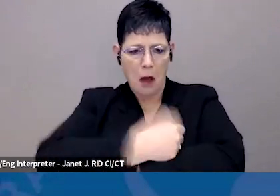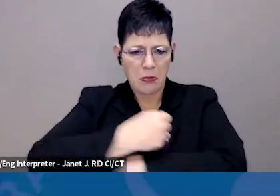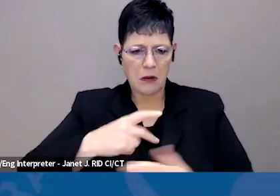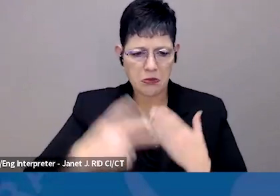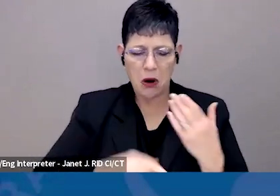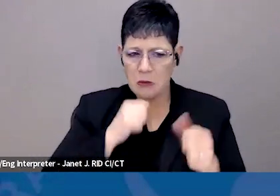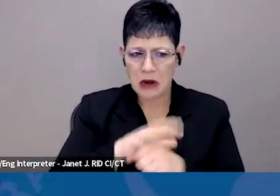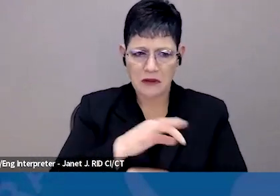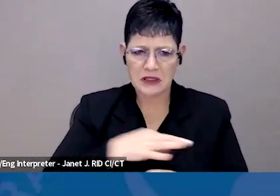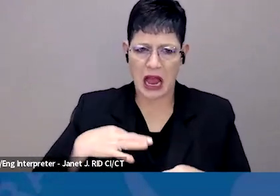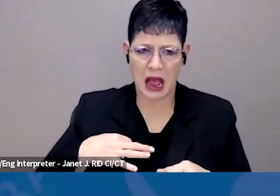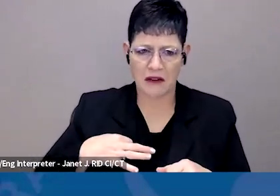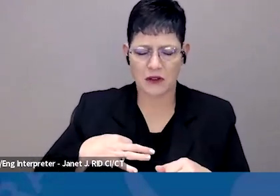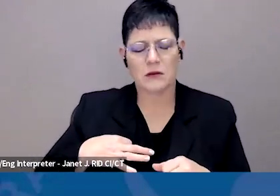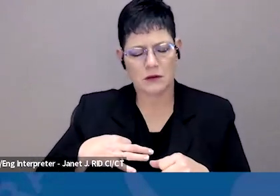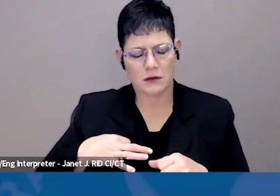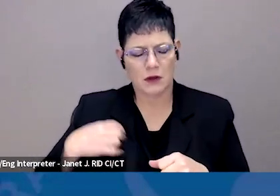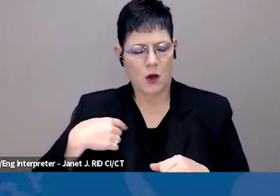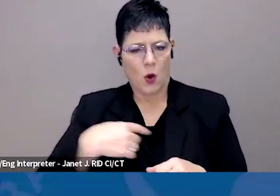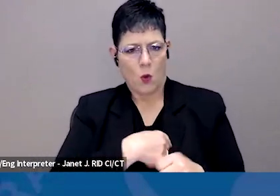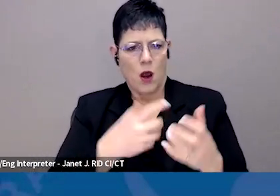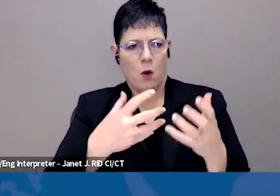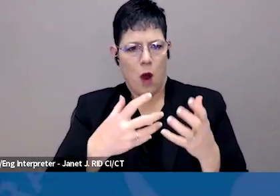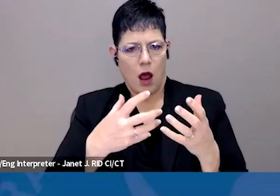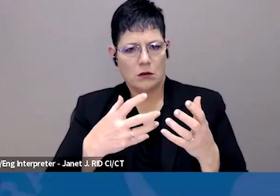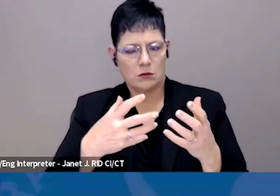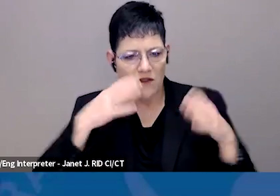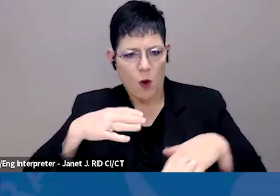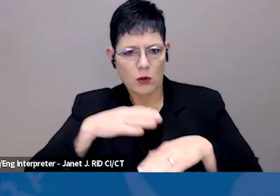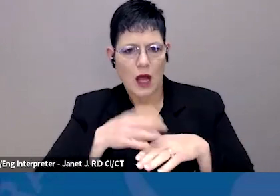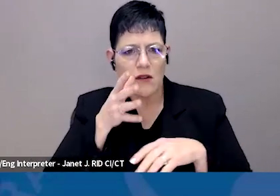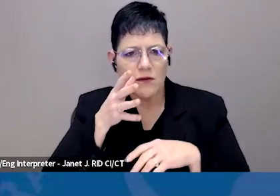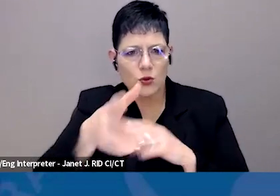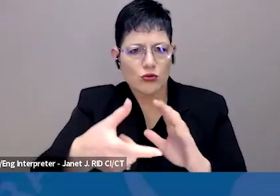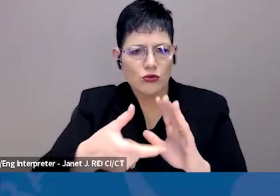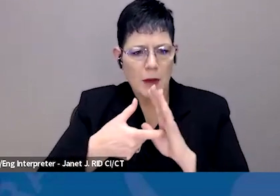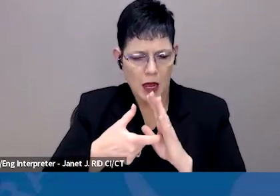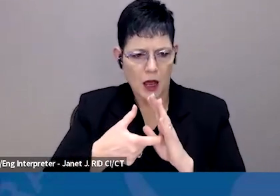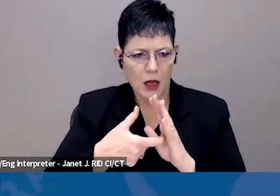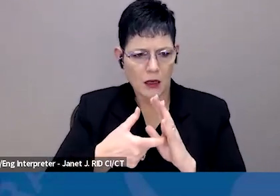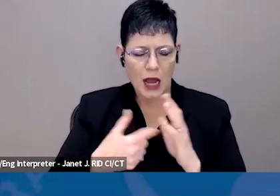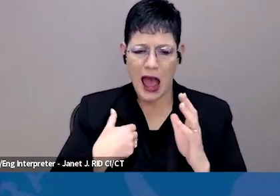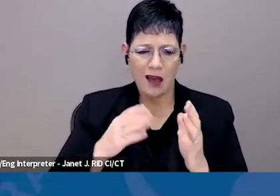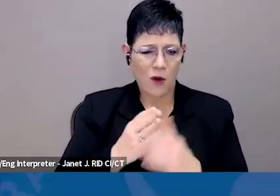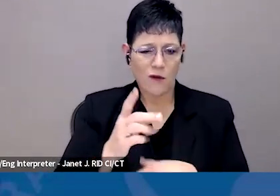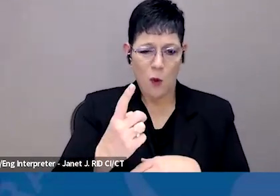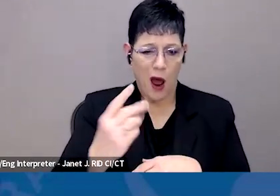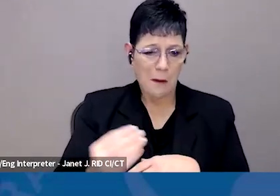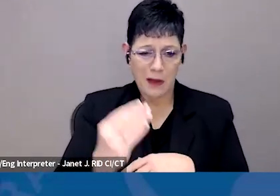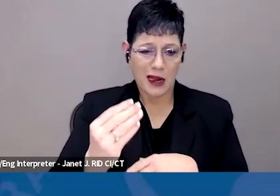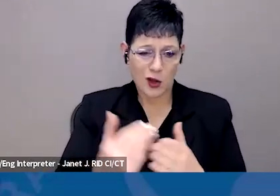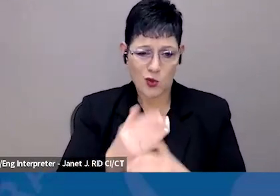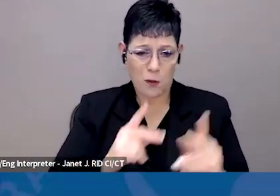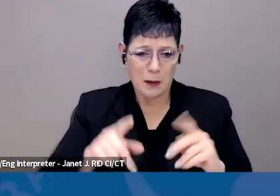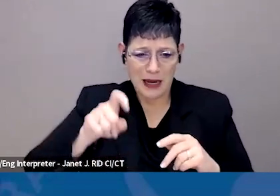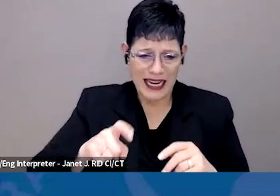staff. And we point to the future demand for direct care professionals with more than 1 million new staff needed by 2030